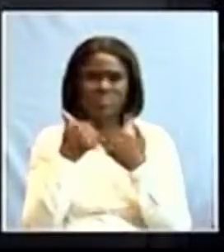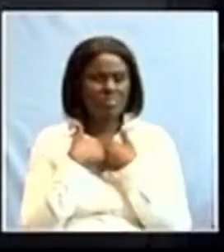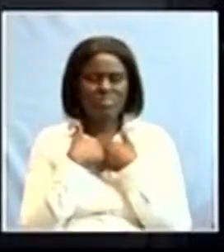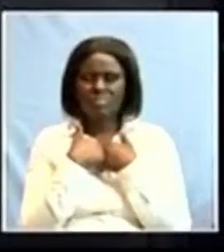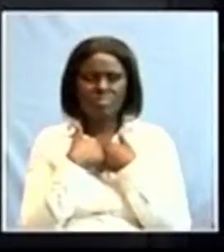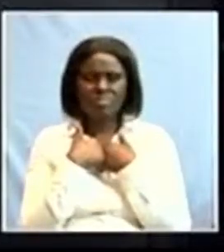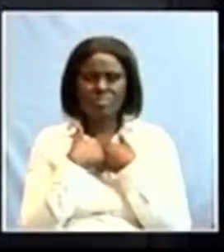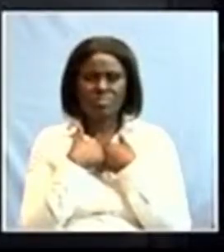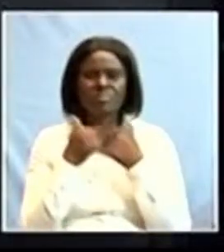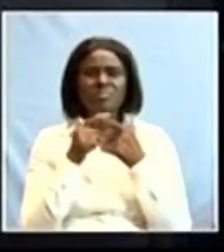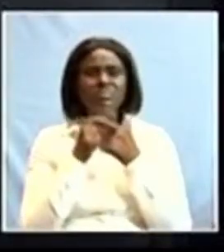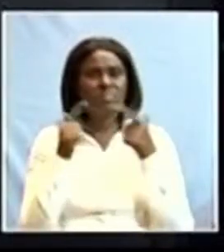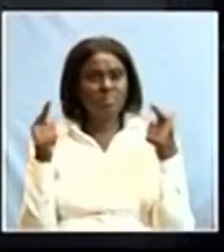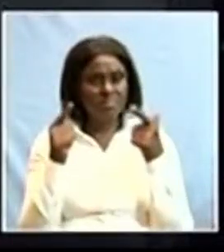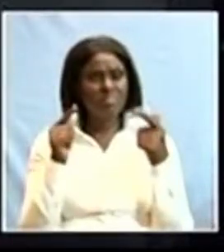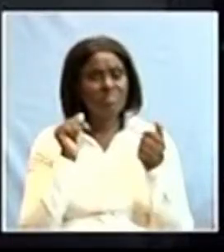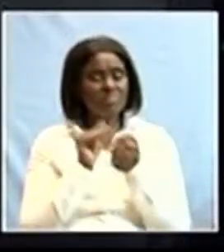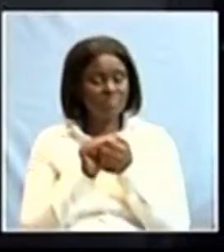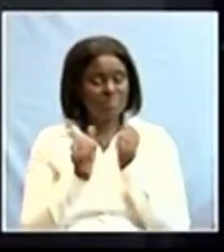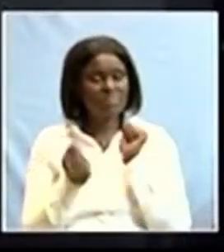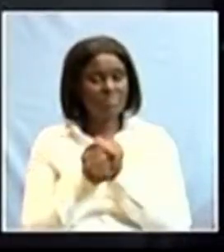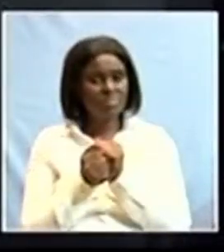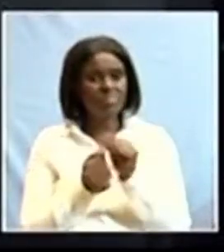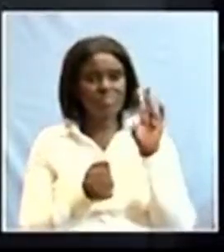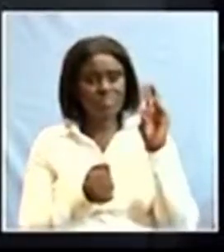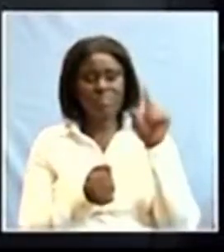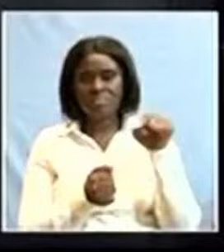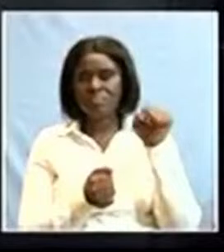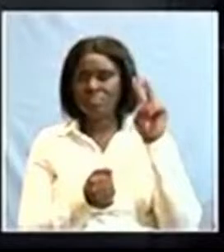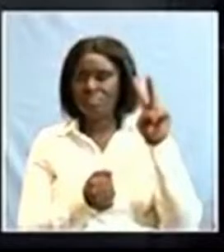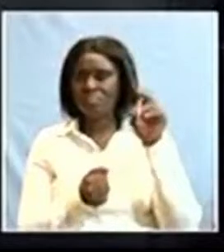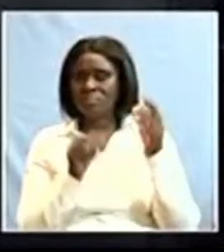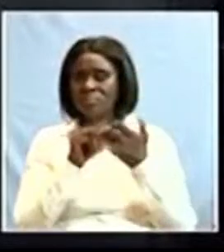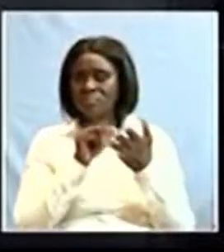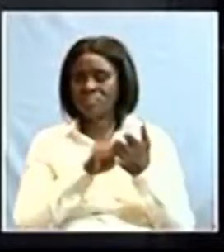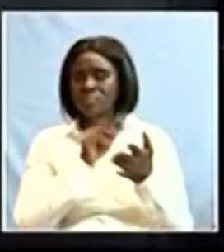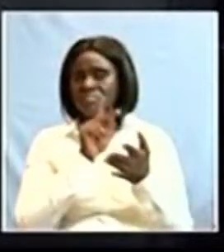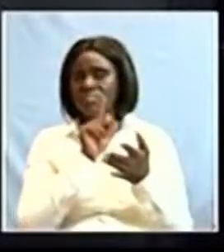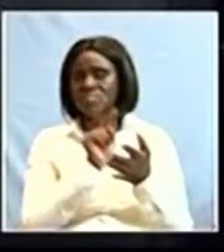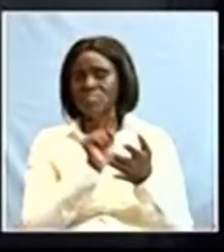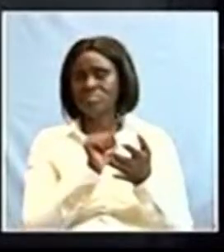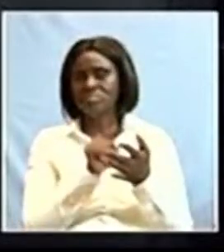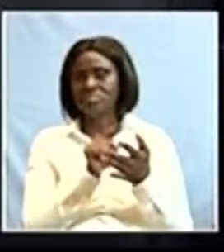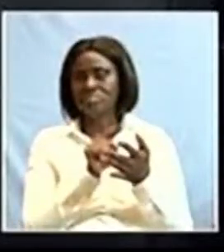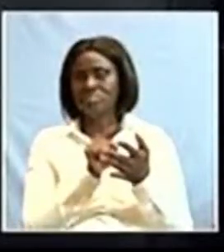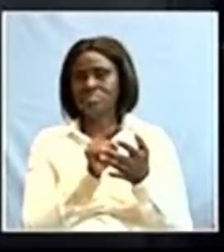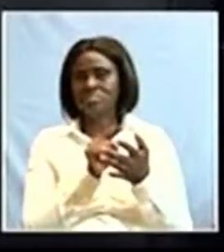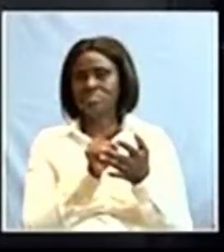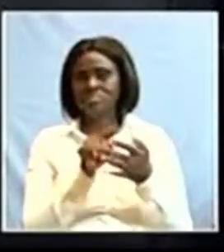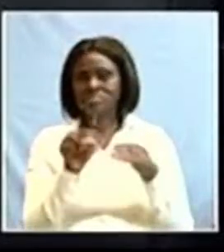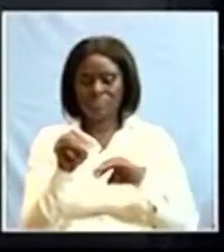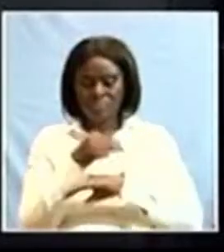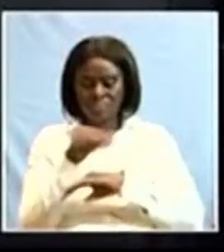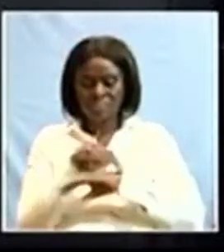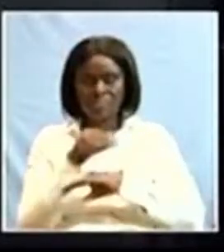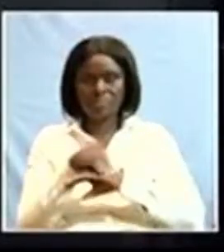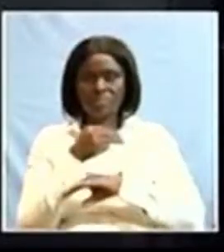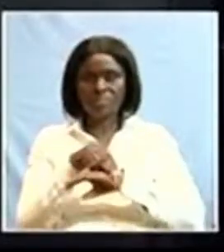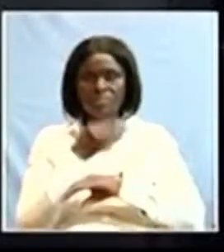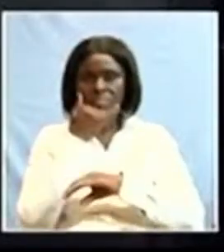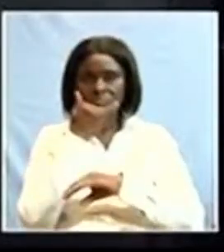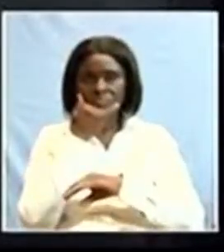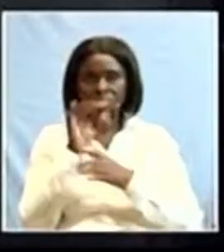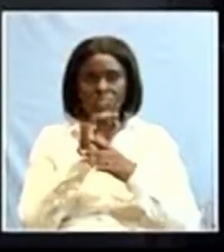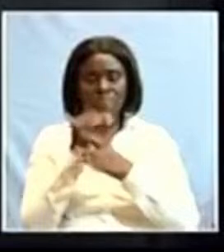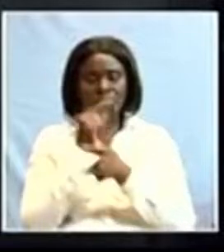a very big discrepancy. 7.2 million kwacha. If a mathematical error was